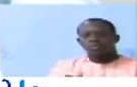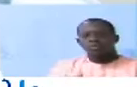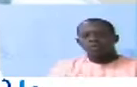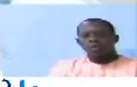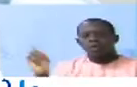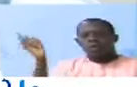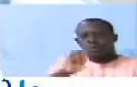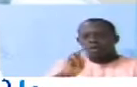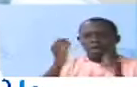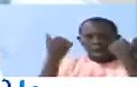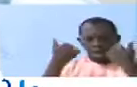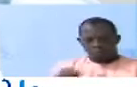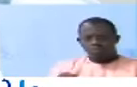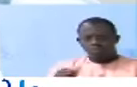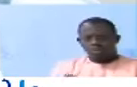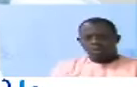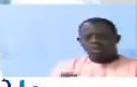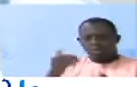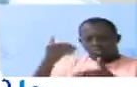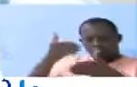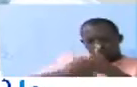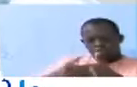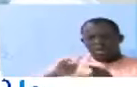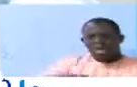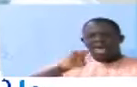close to the end of the year in